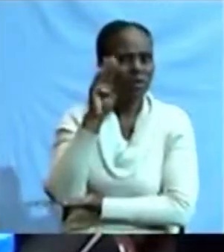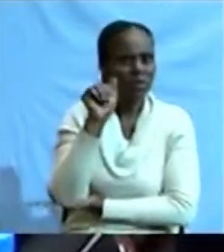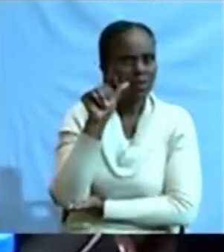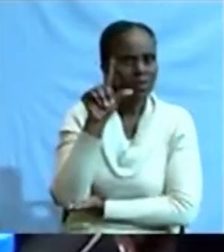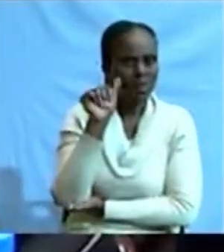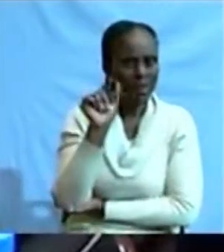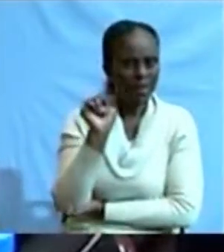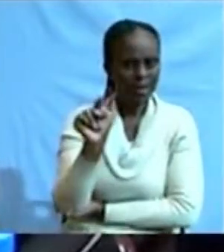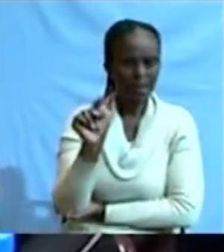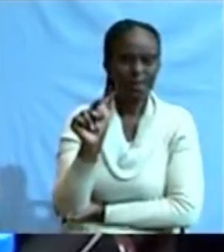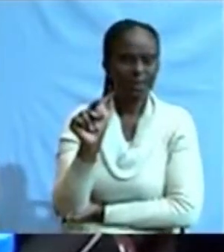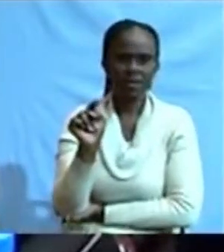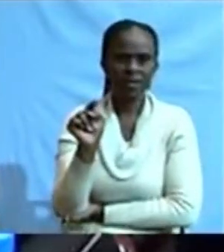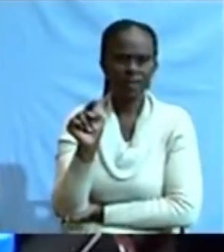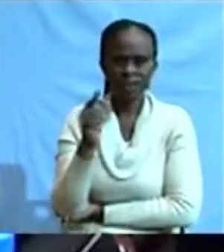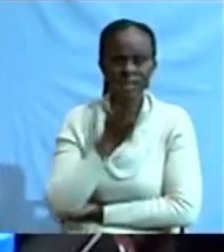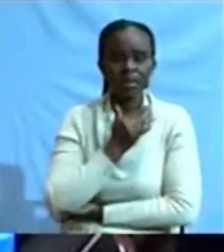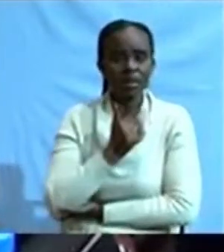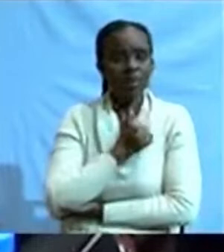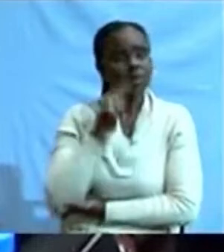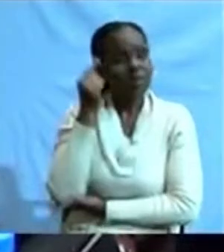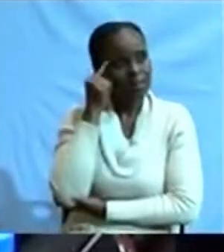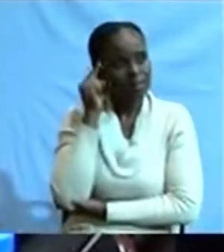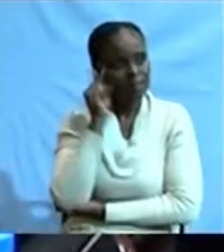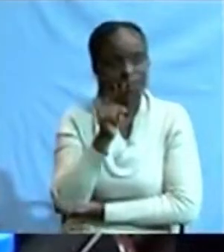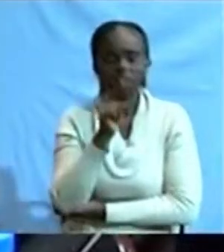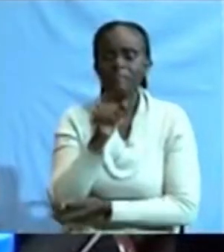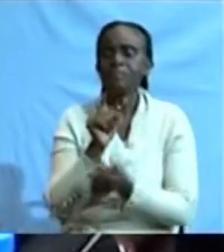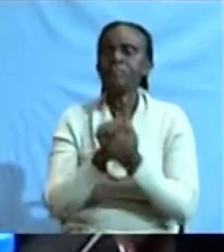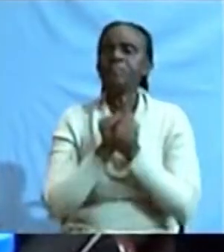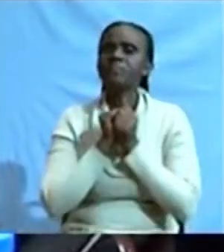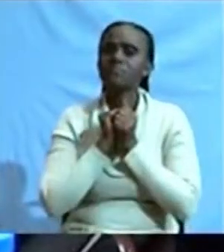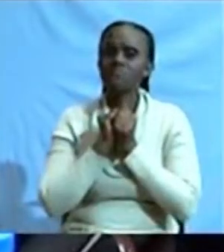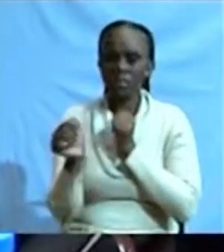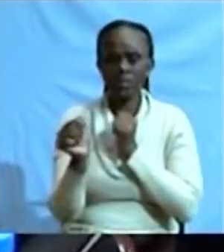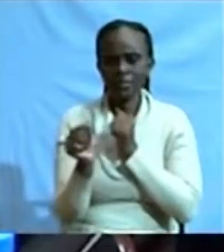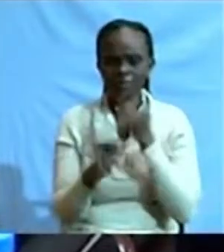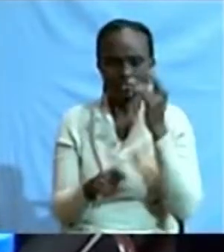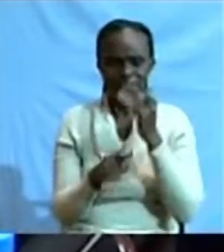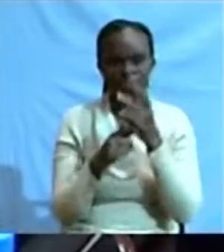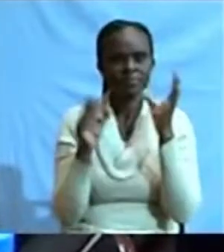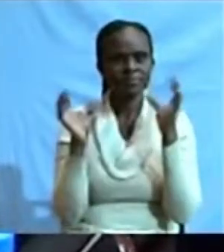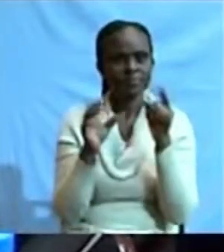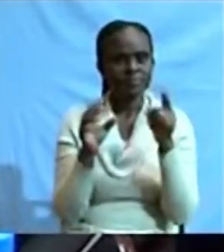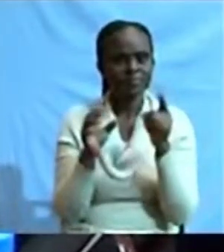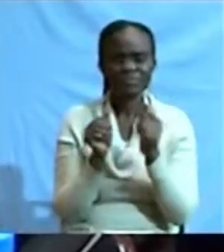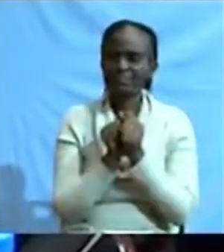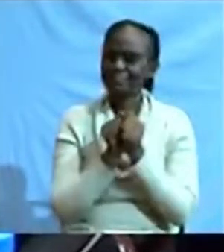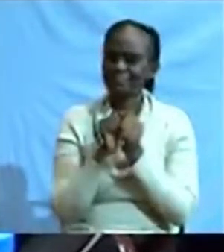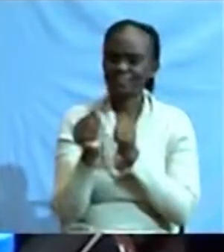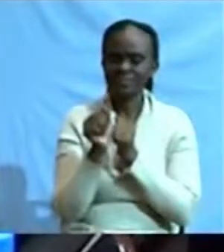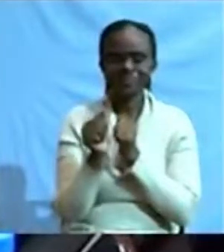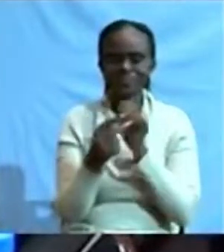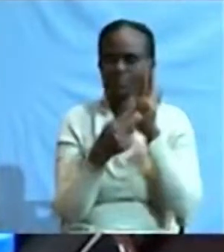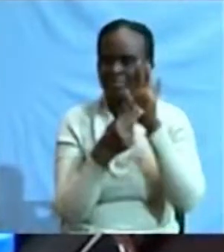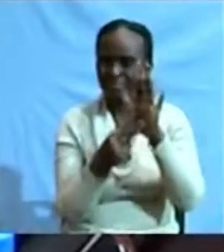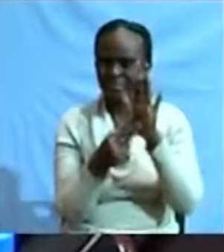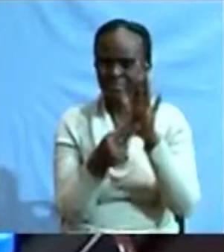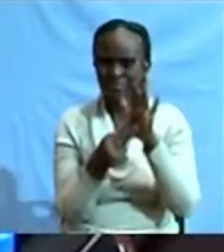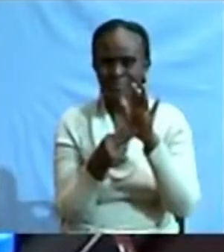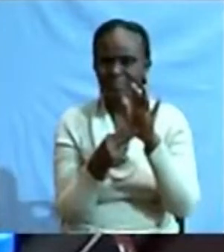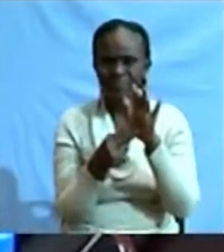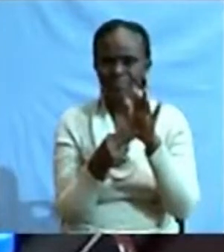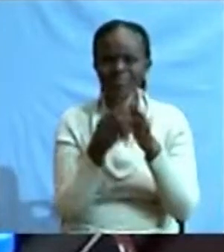performance, I think this one is even far below even a town council. It shows a gloomy